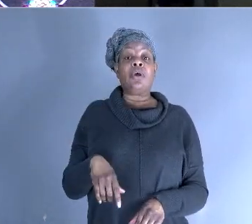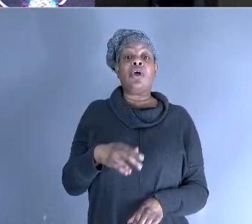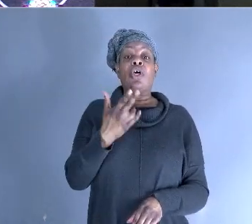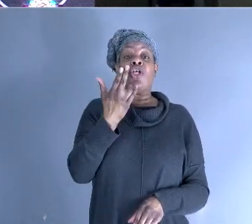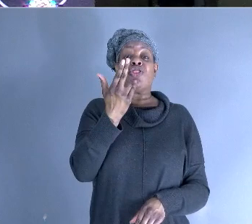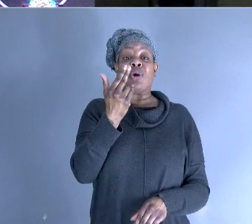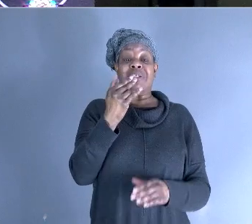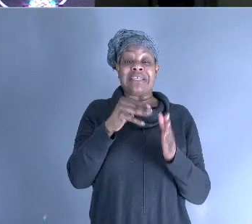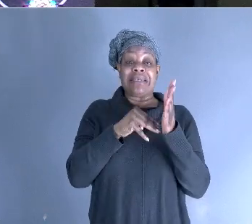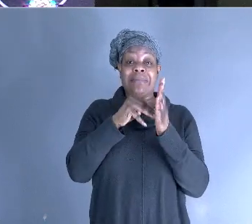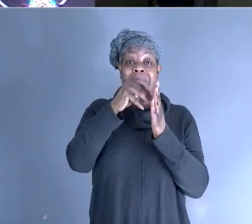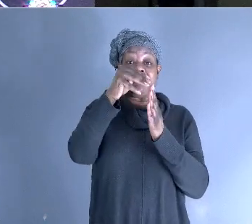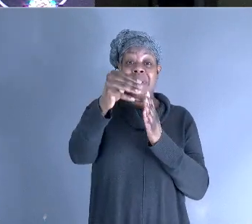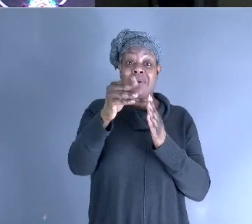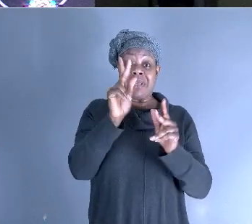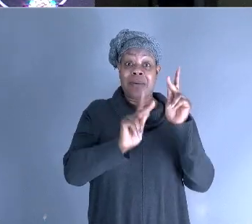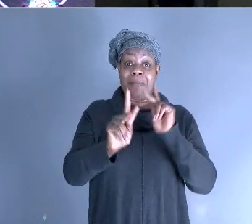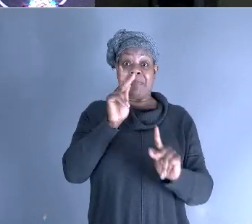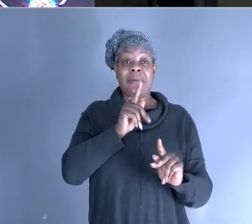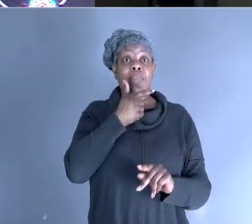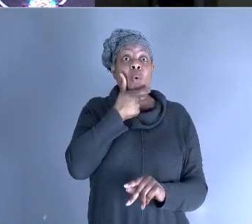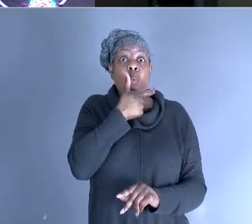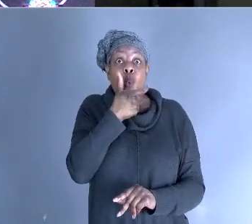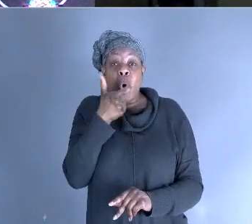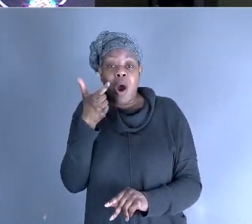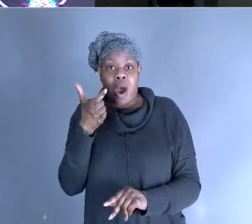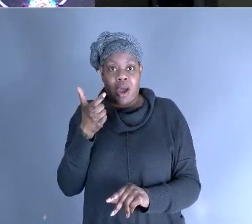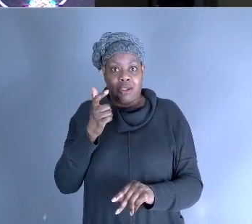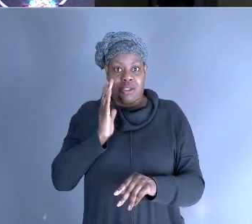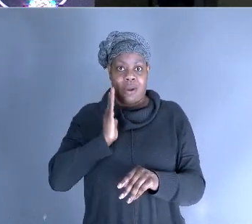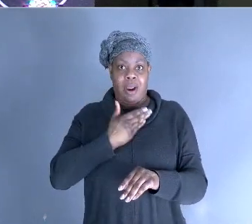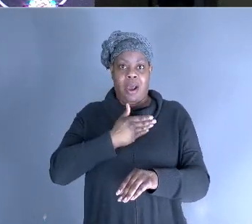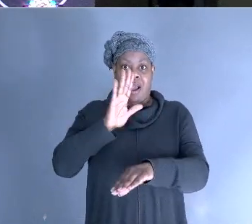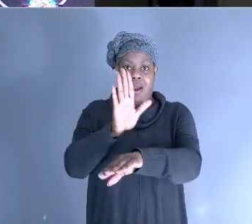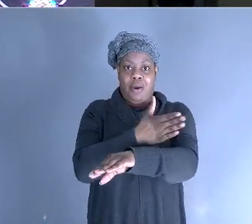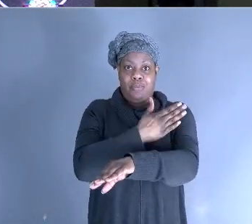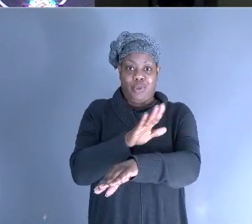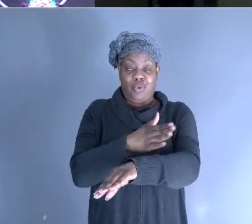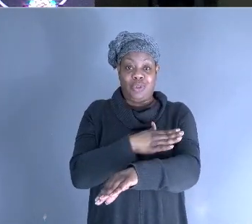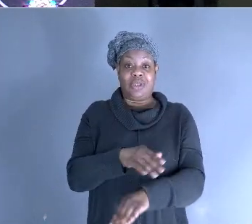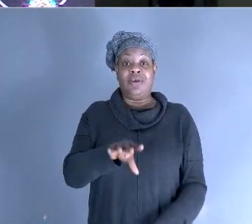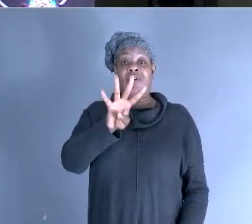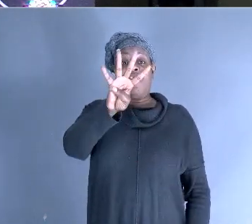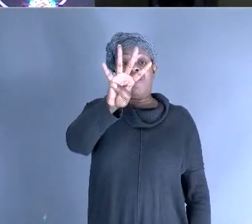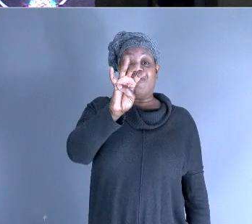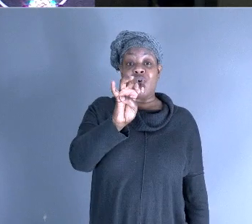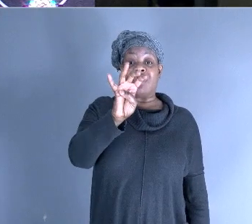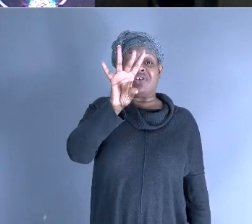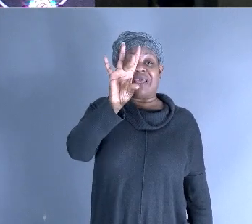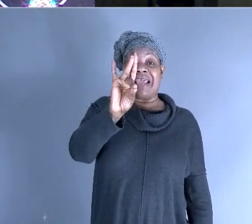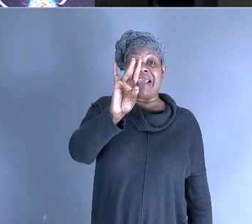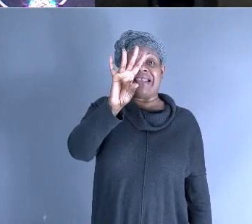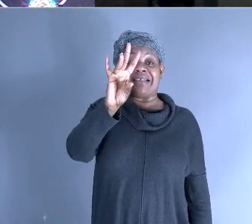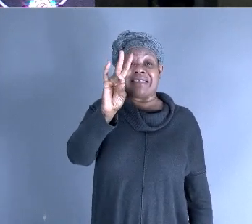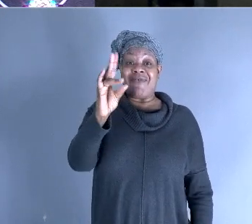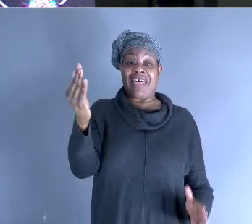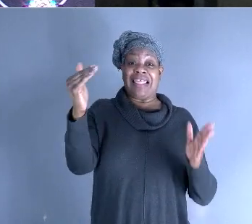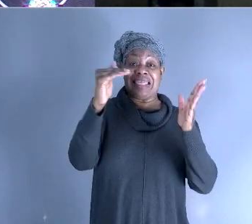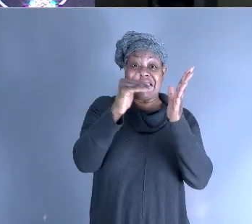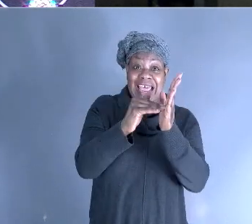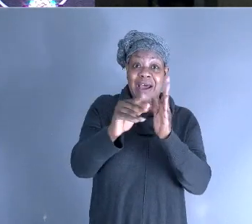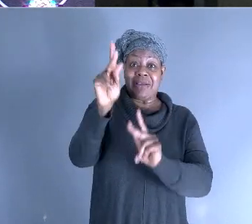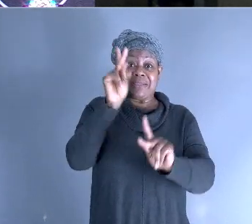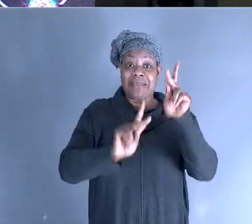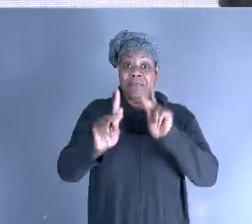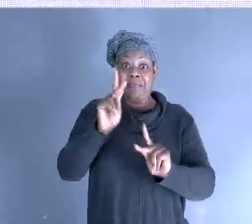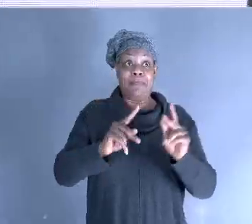all around the world. Over 487,000 people have streamed our